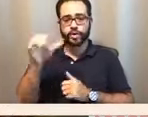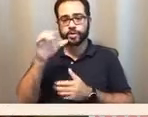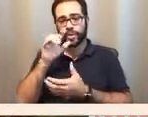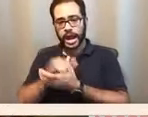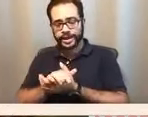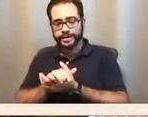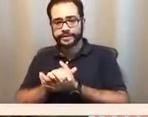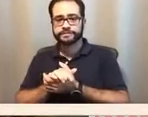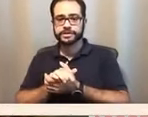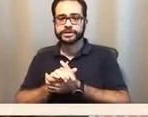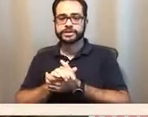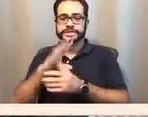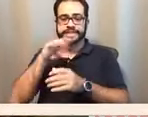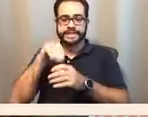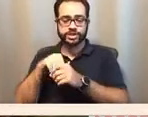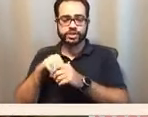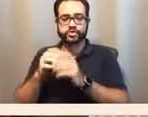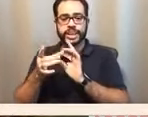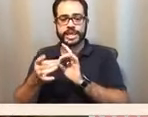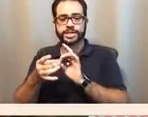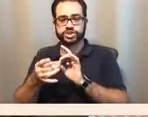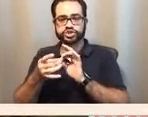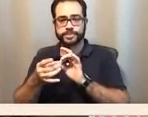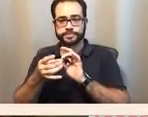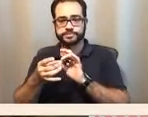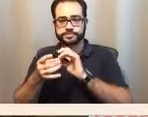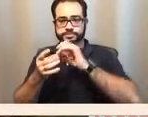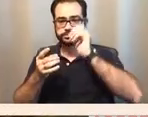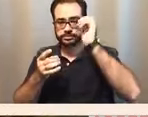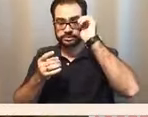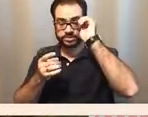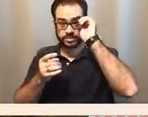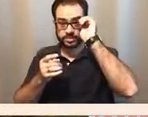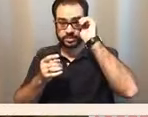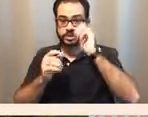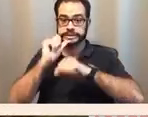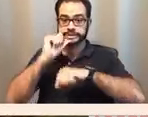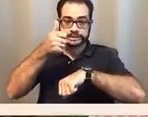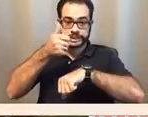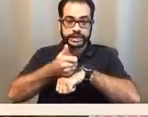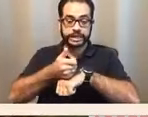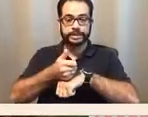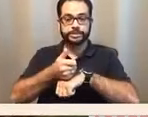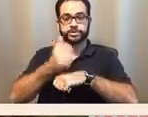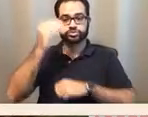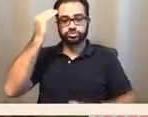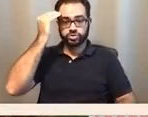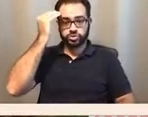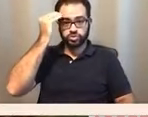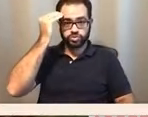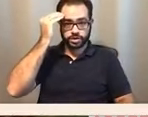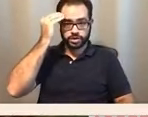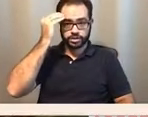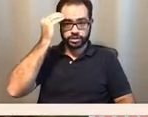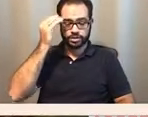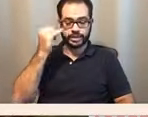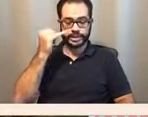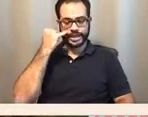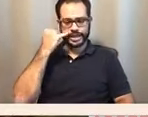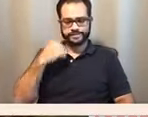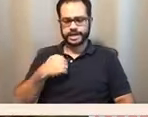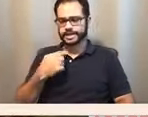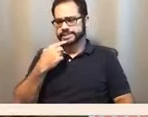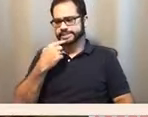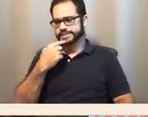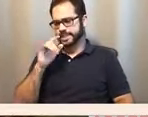a relationship build upon knowing if I say this particular